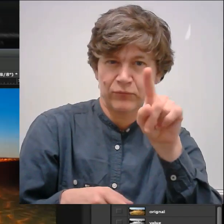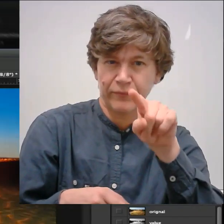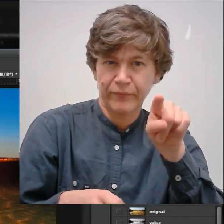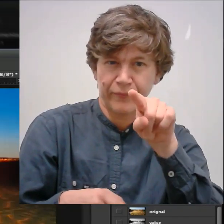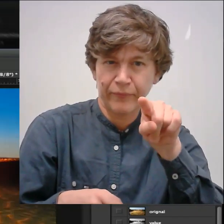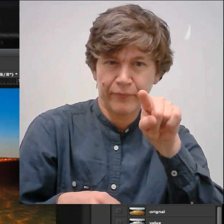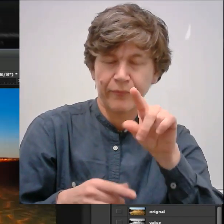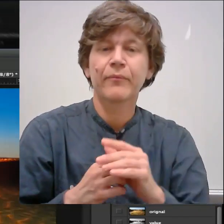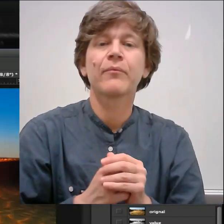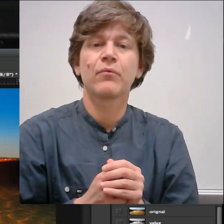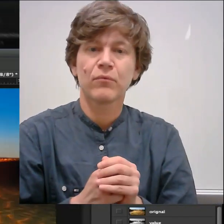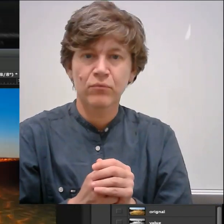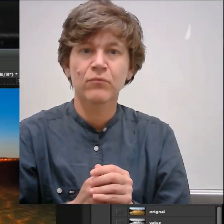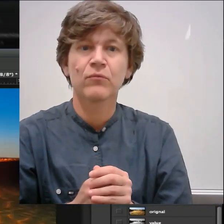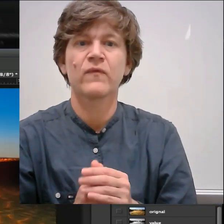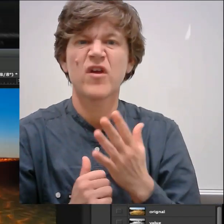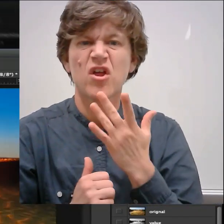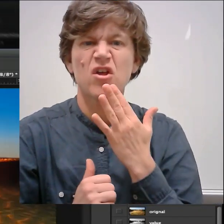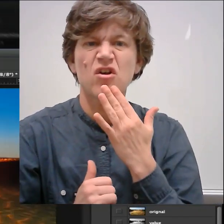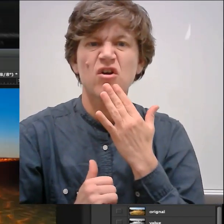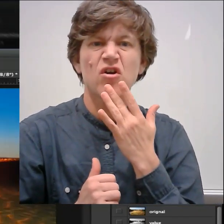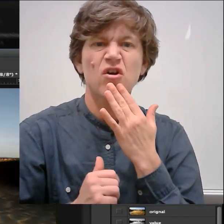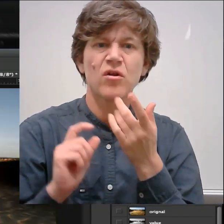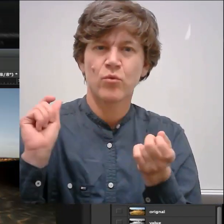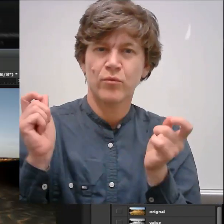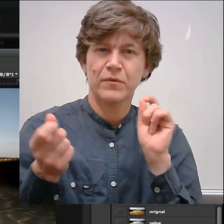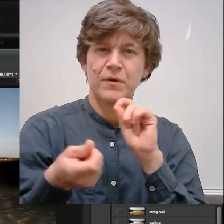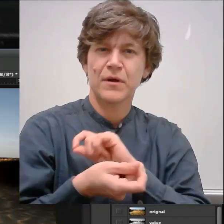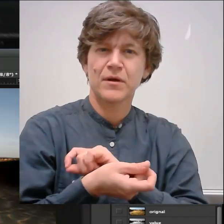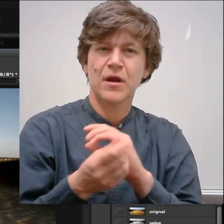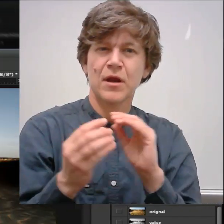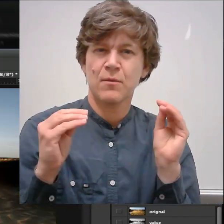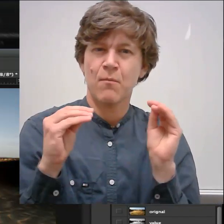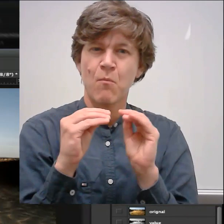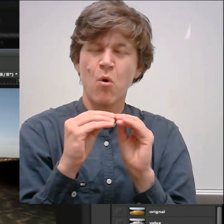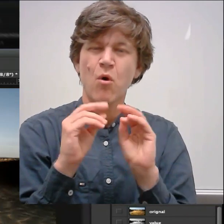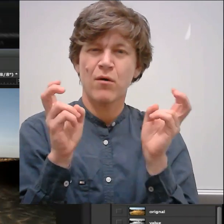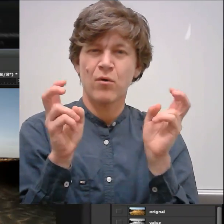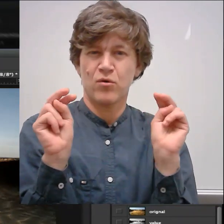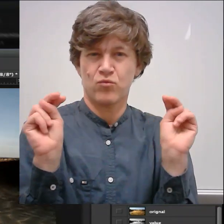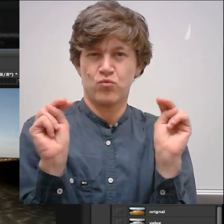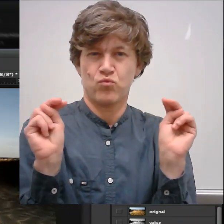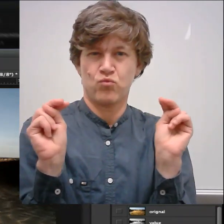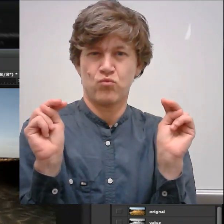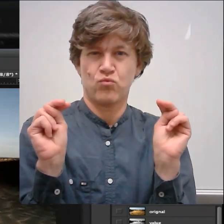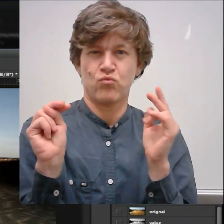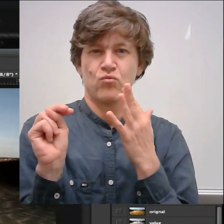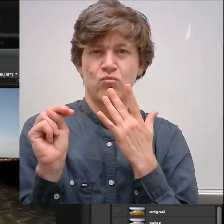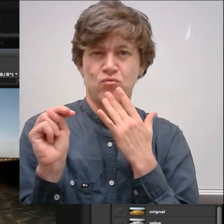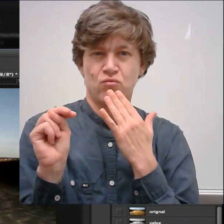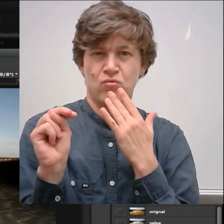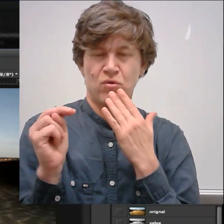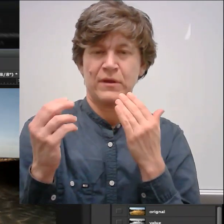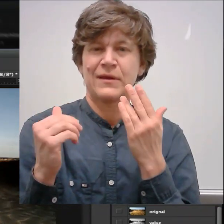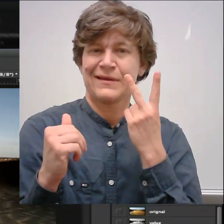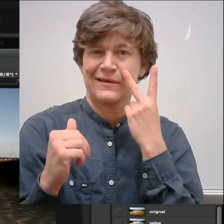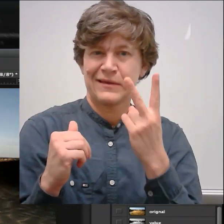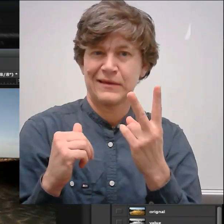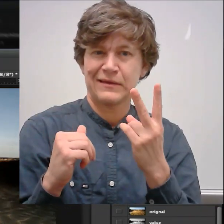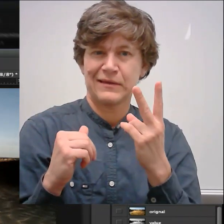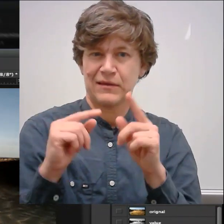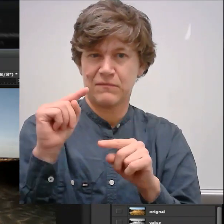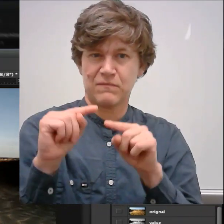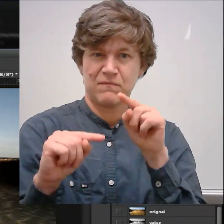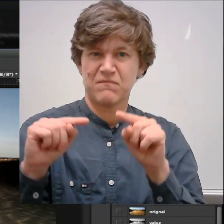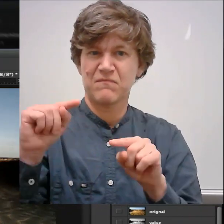If the color palette is shifted to consistently neutral colors, we perceive only the variation in value.